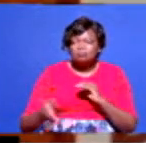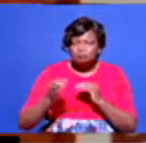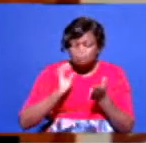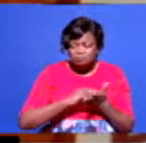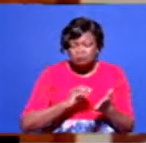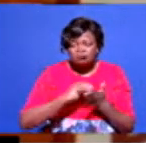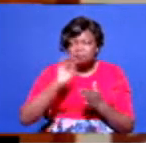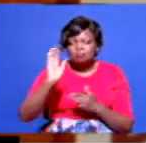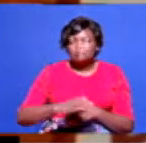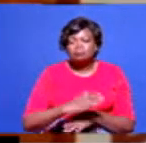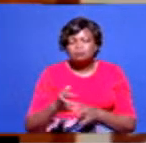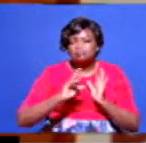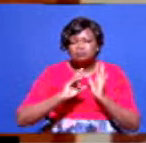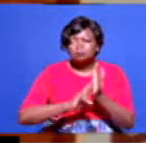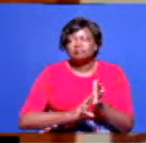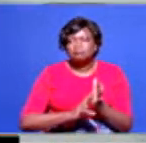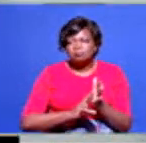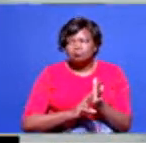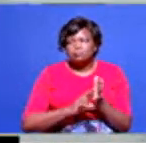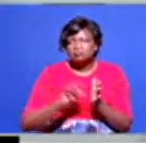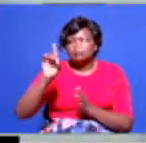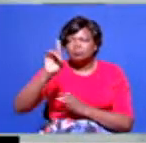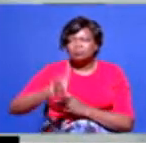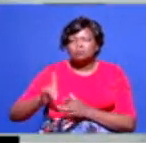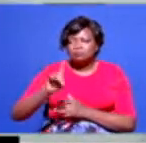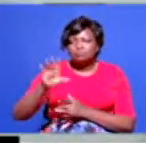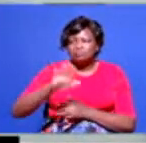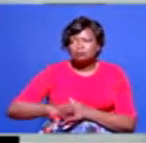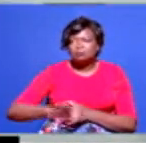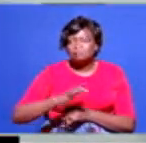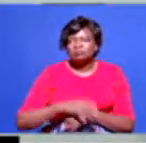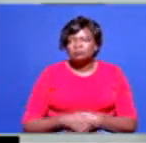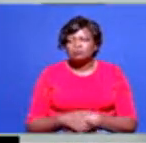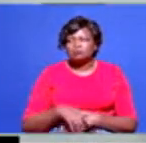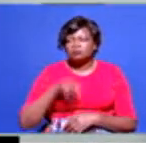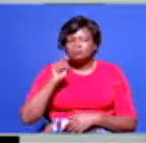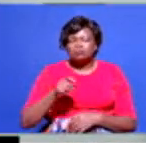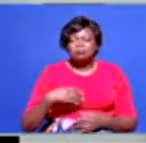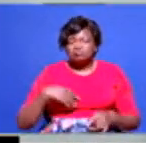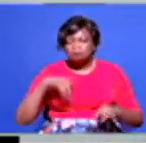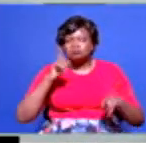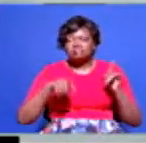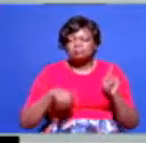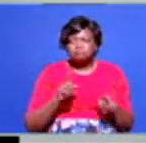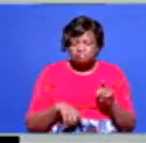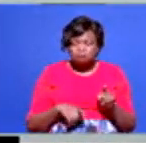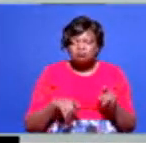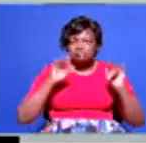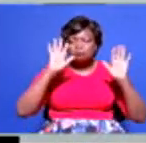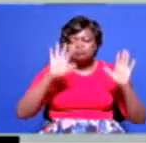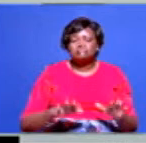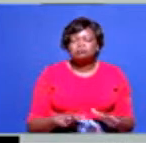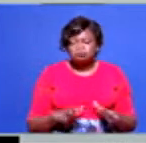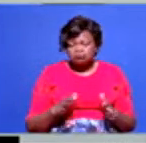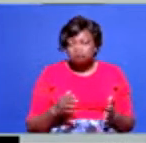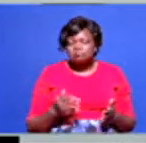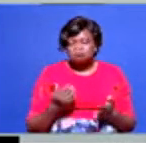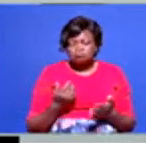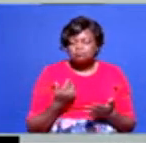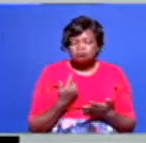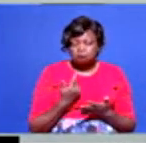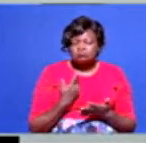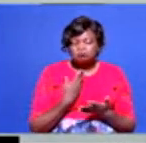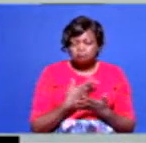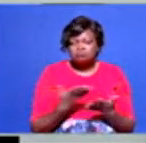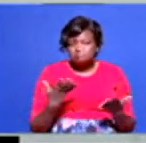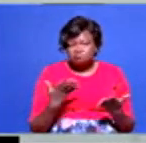to represent Donholm constituency. That we shall have to divert a very significant proportion of our resources